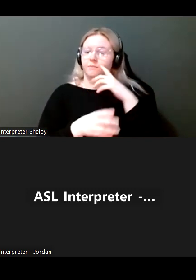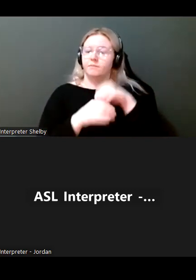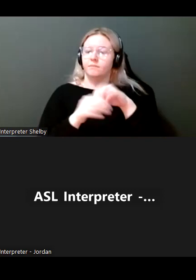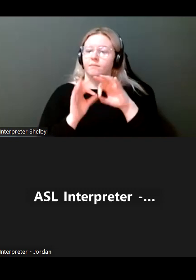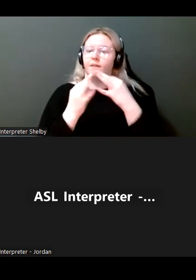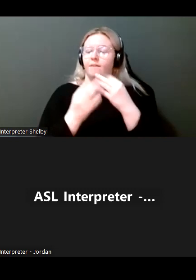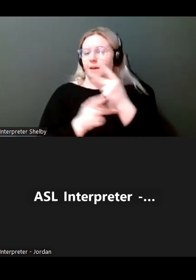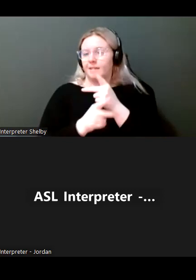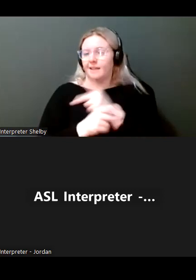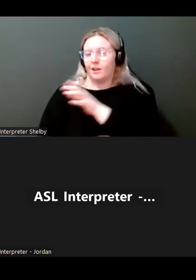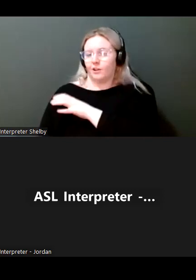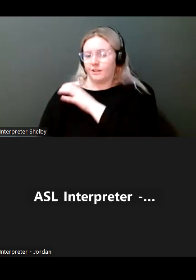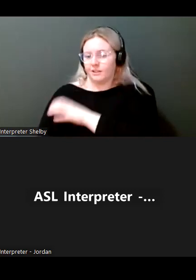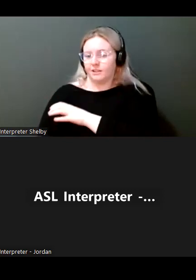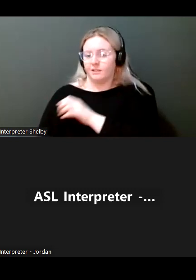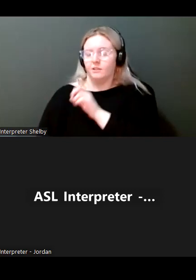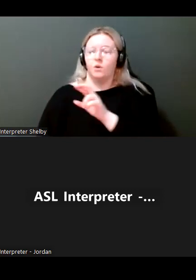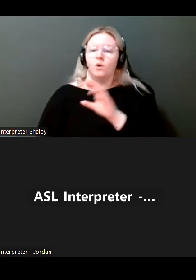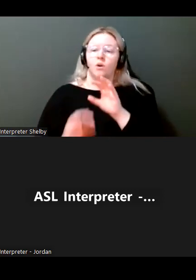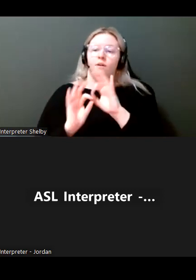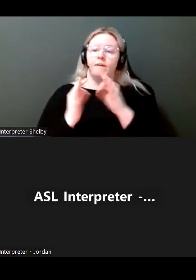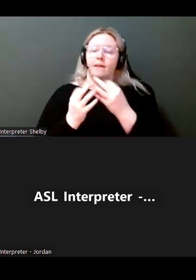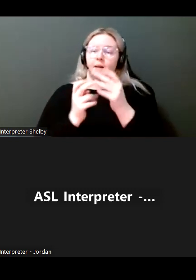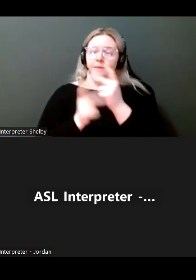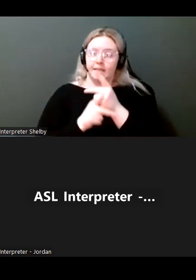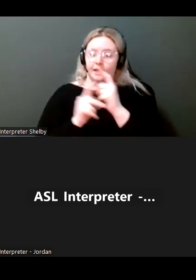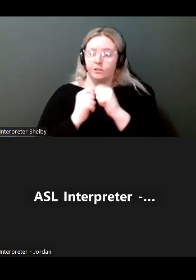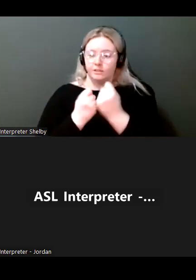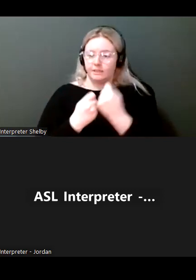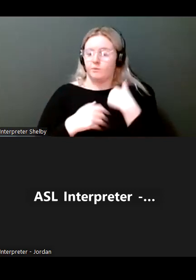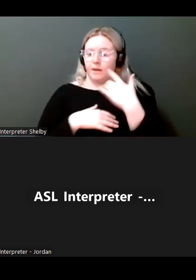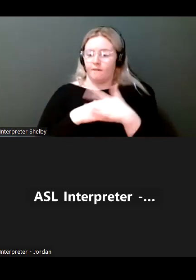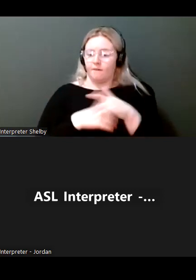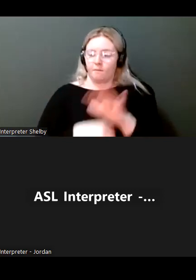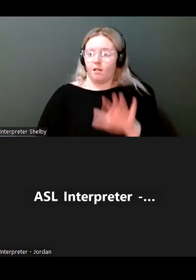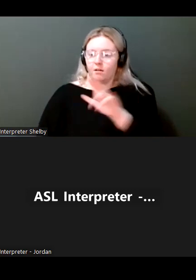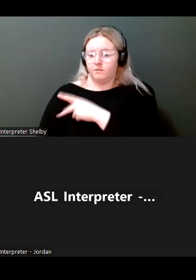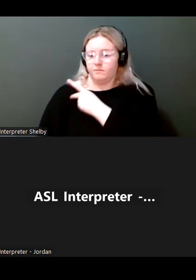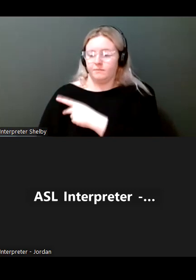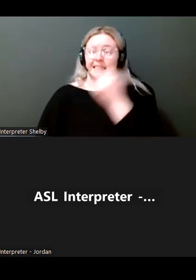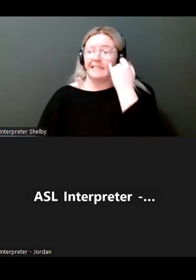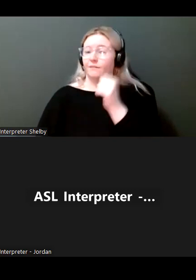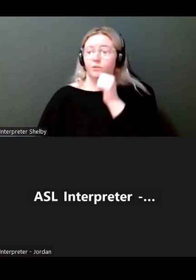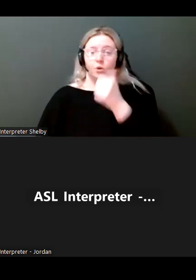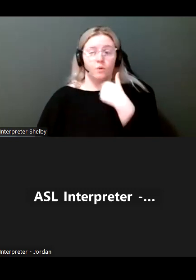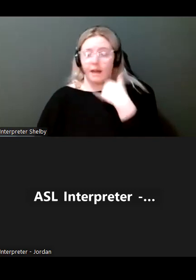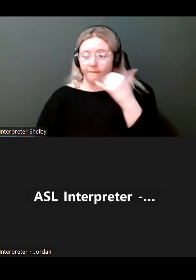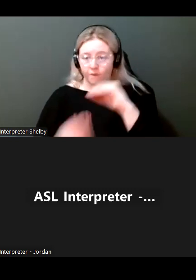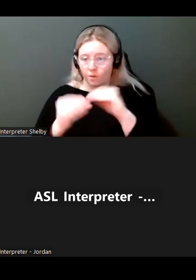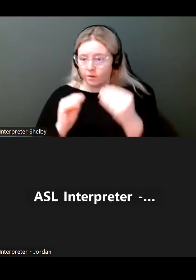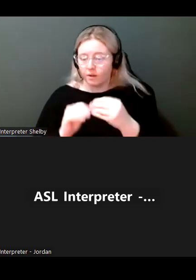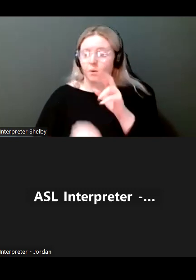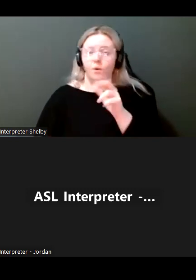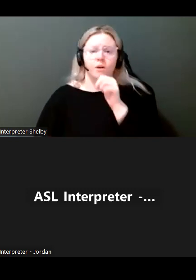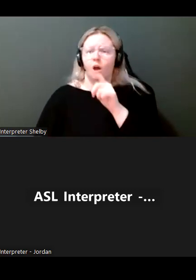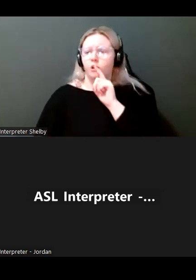care clinics or family care teams right across our province. If you do not have that number, or you're unsure on how to put your